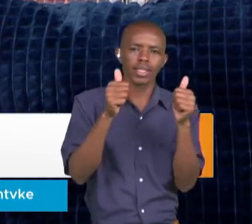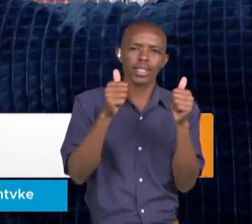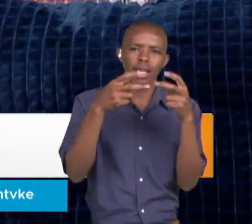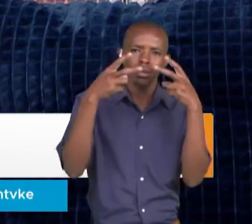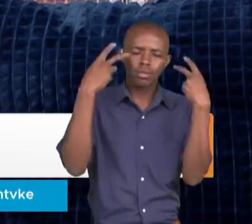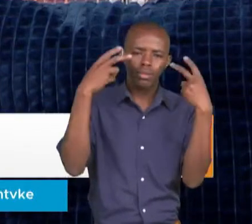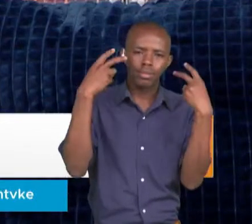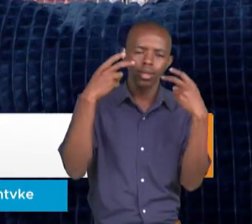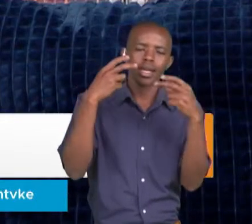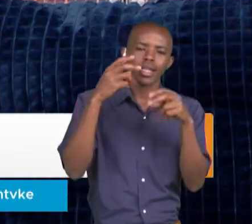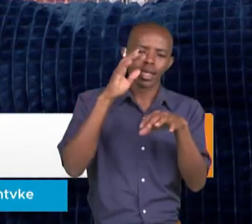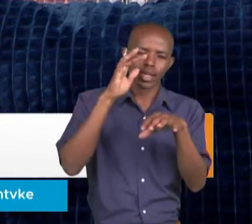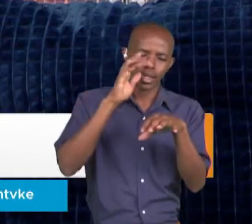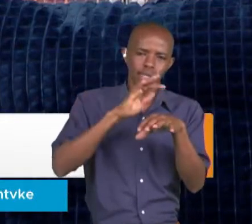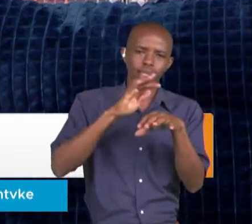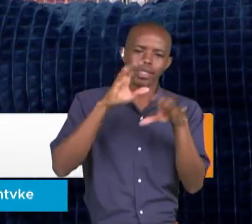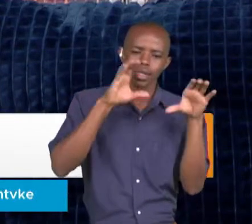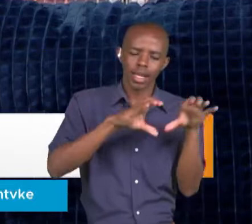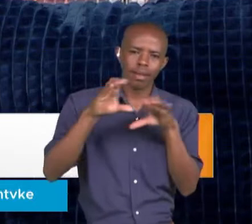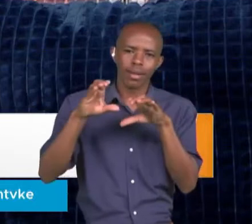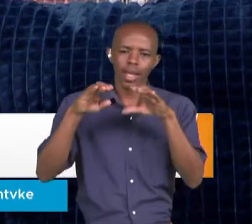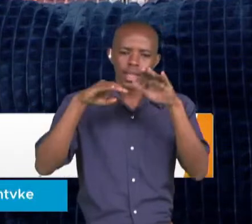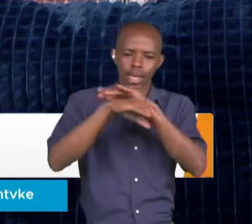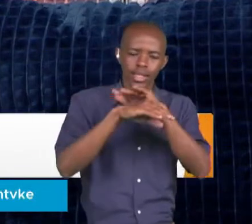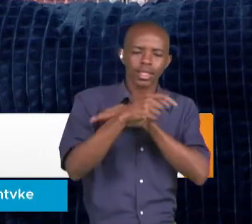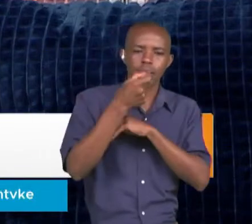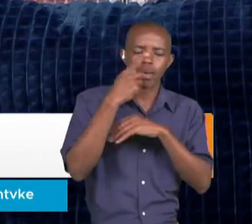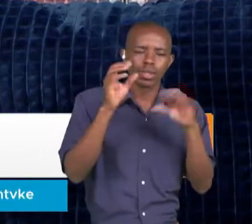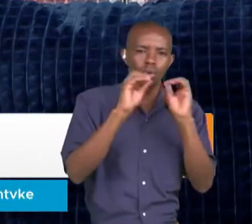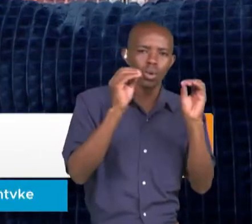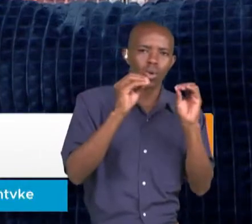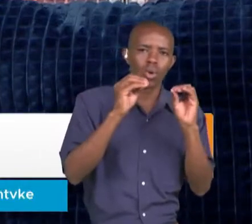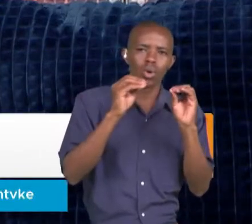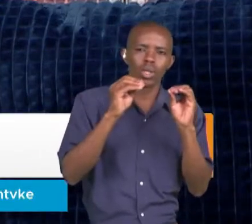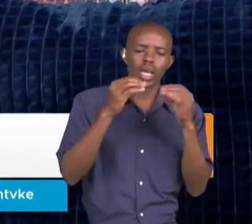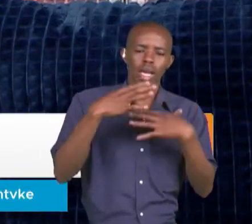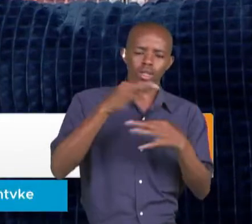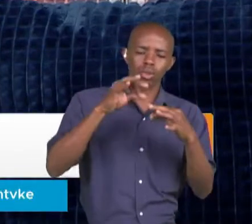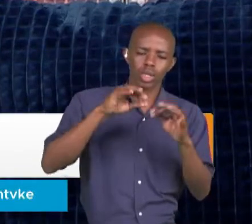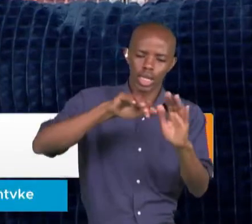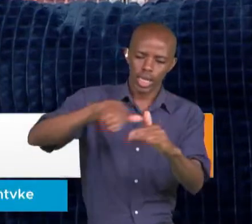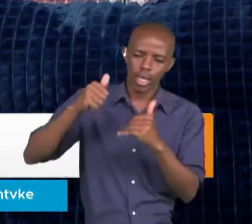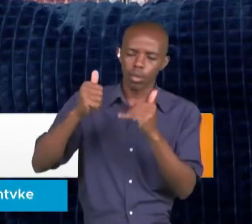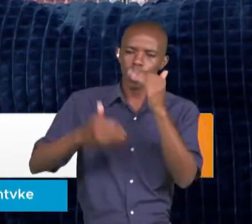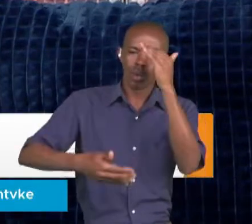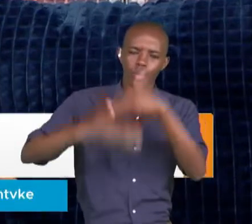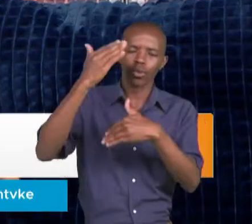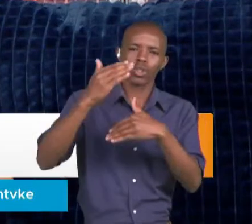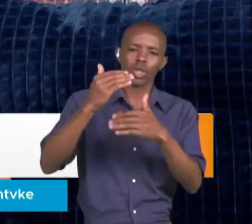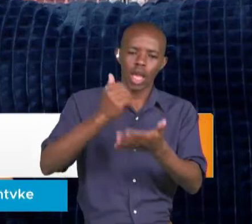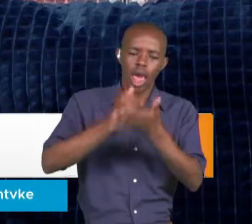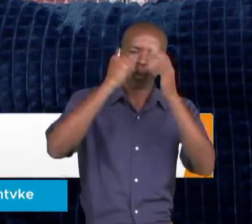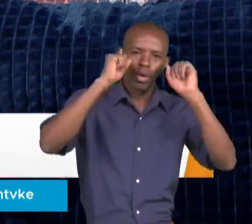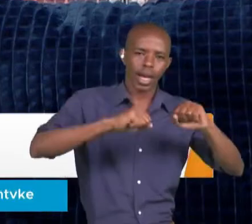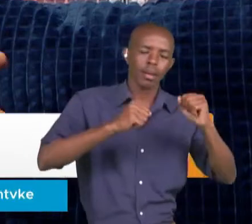of casualties. They don't have access to Medicare. They're interested in kidnapping professionals who can help them, mm-hmm, whether it's a matter